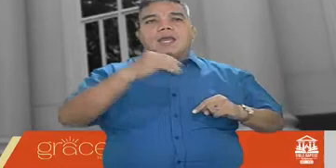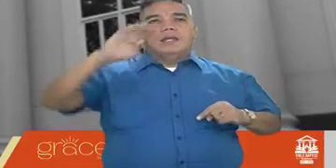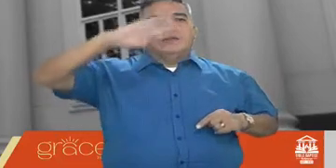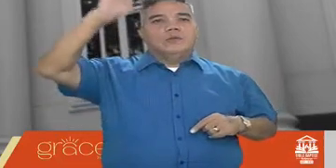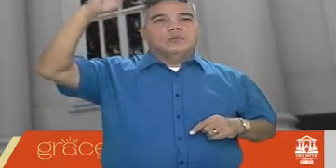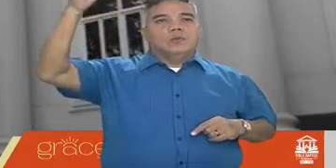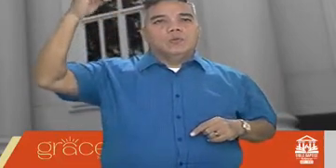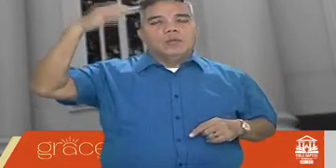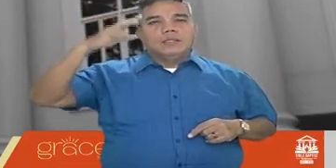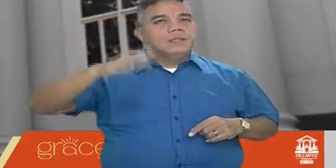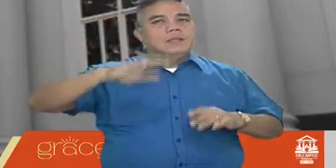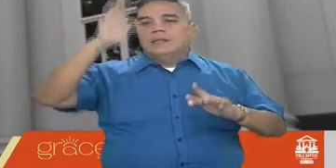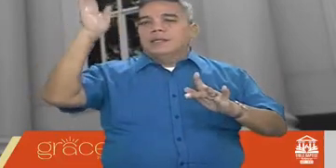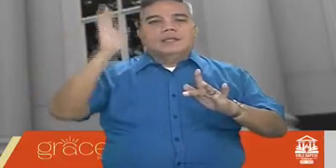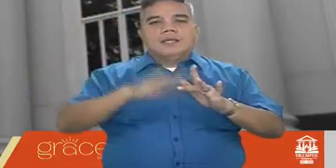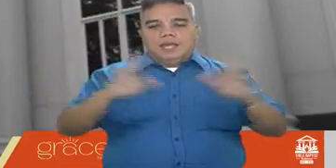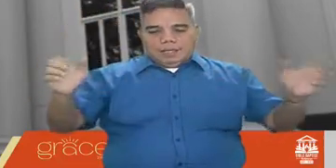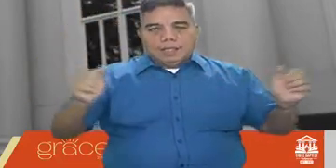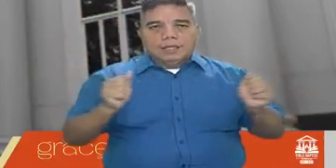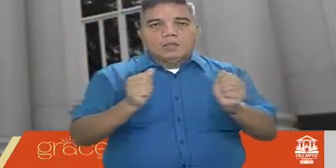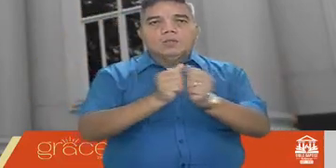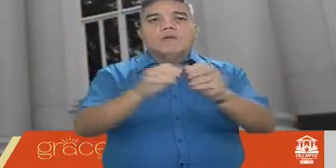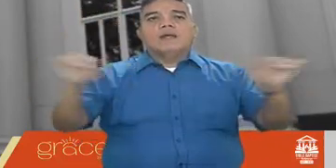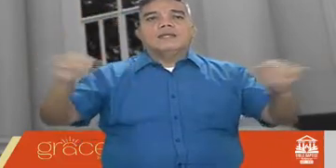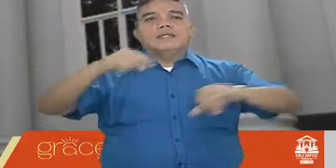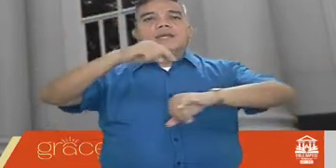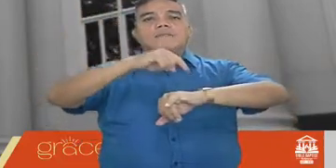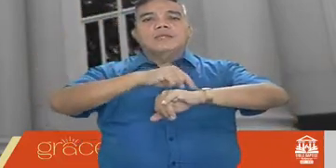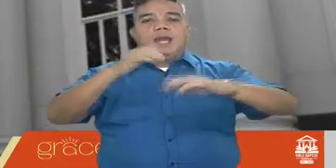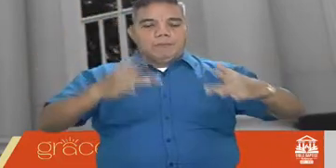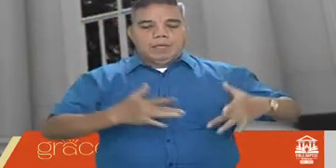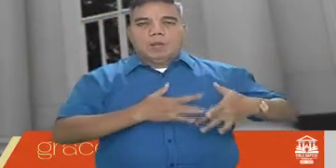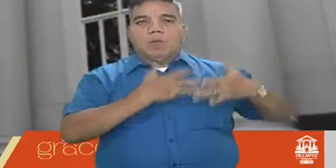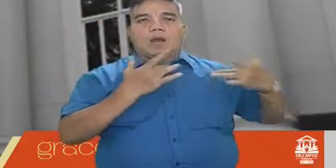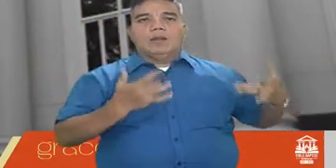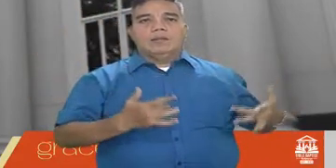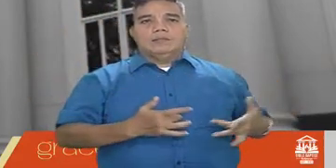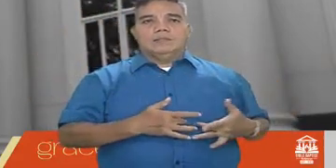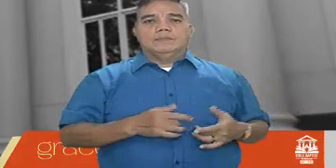and grace cannot exist at the same time in our heart.